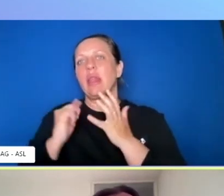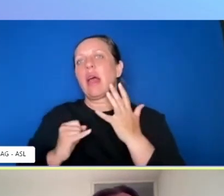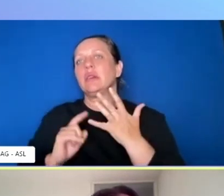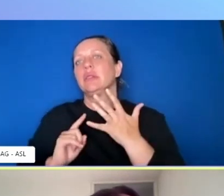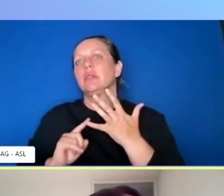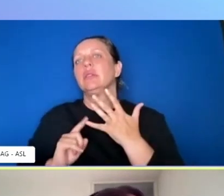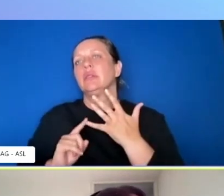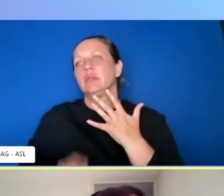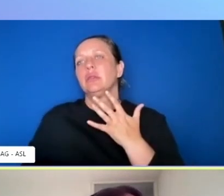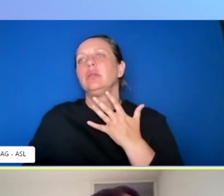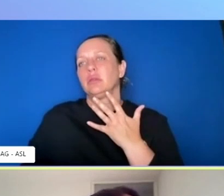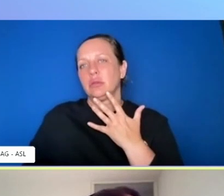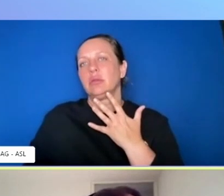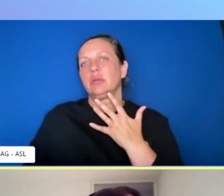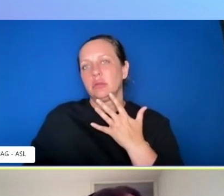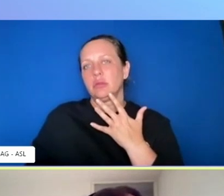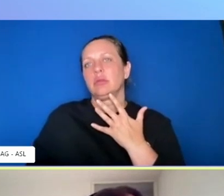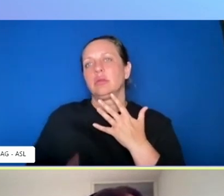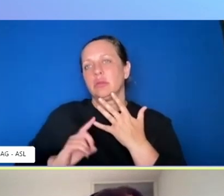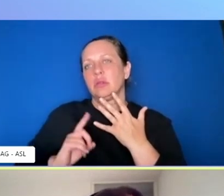And there are more resources available on